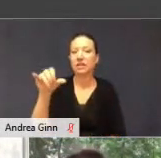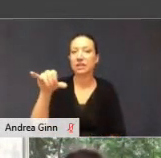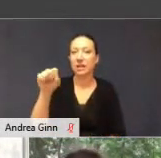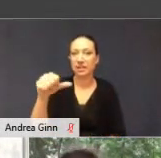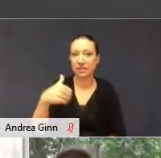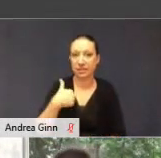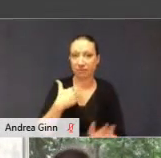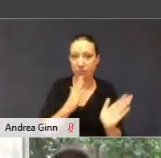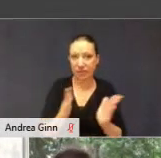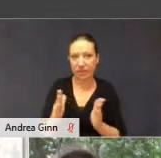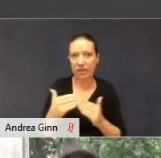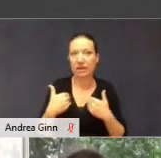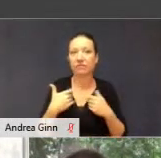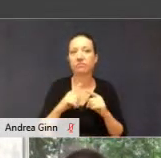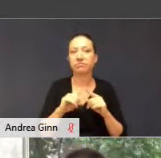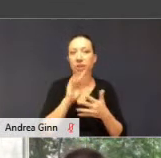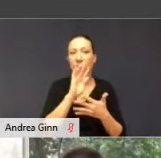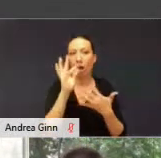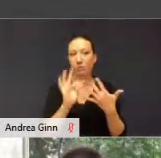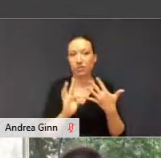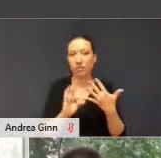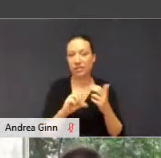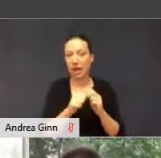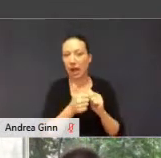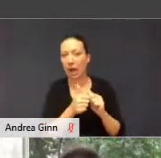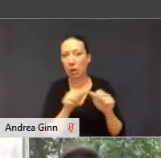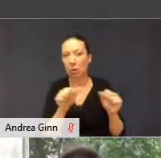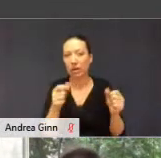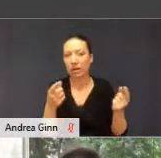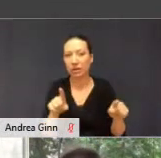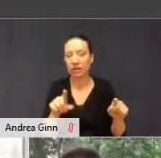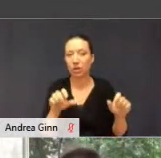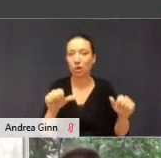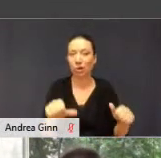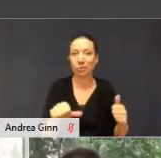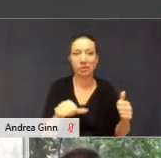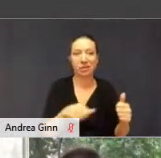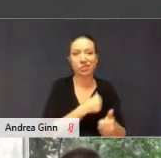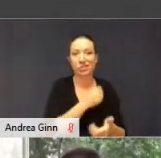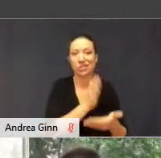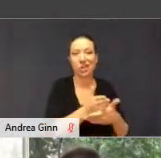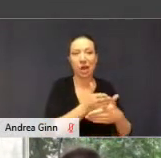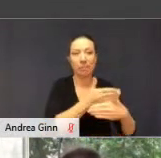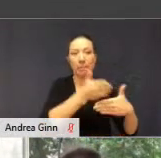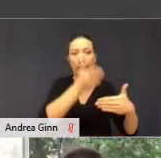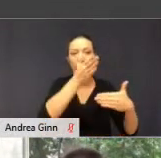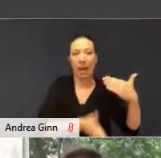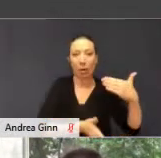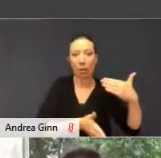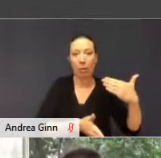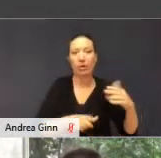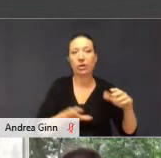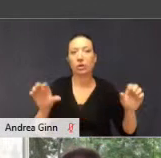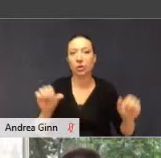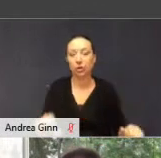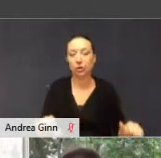are options for how this could happen. It could be a cliff. It could be a rolling